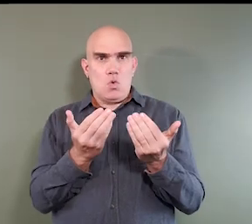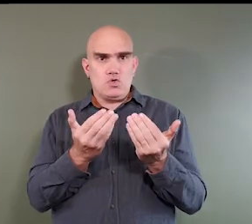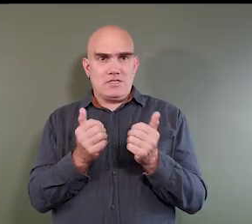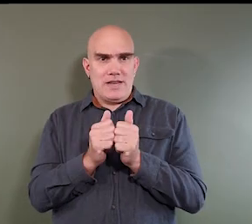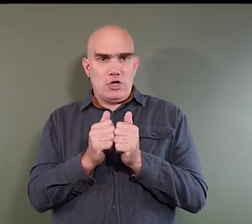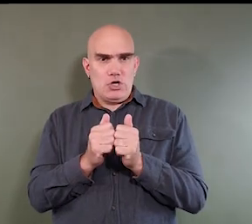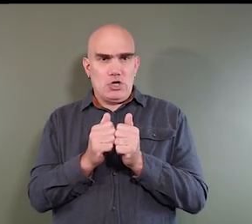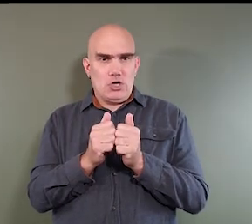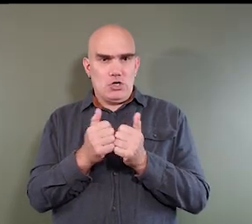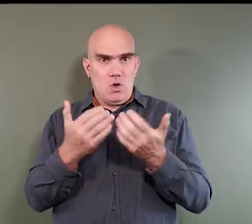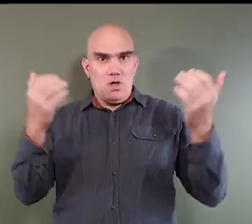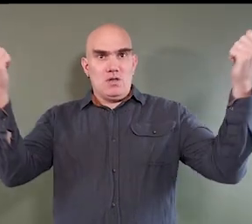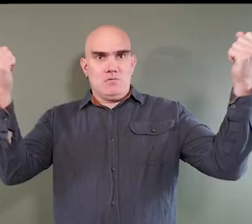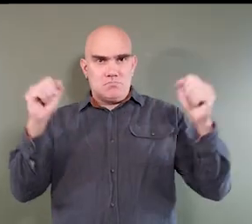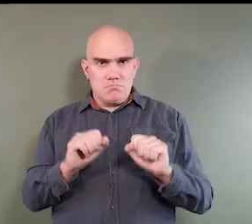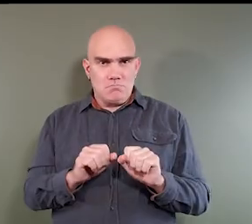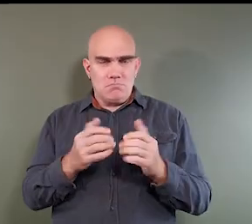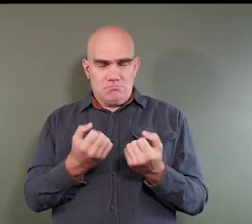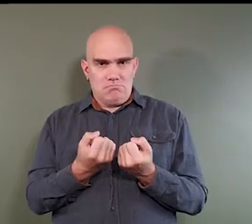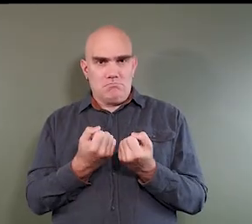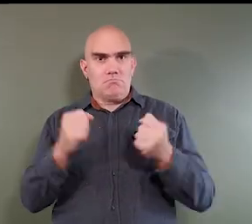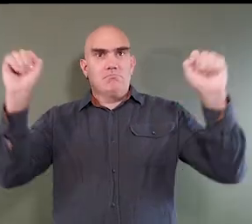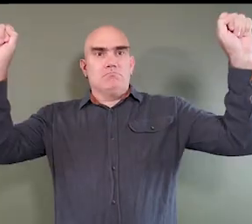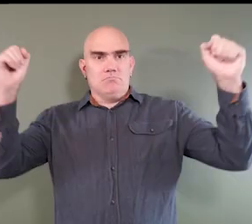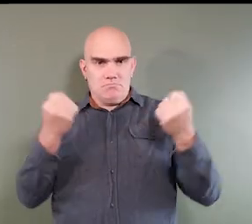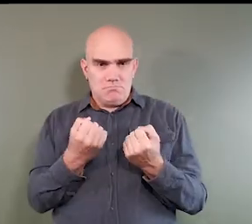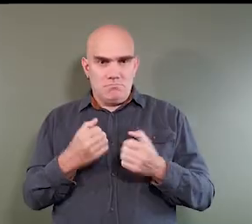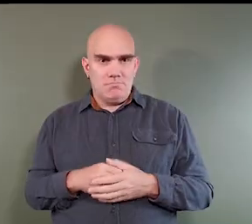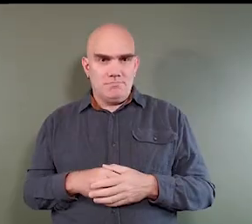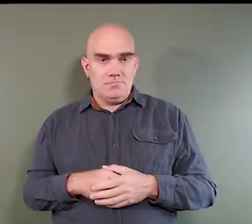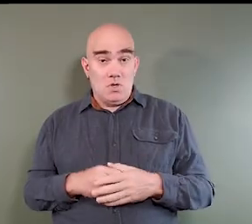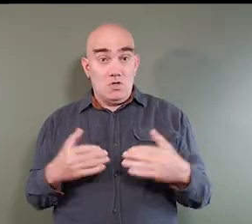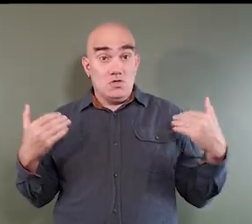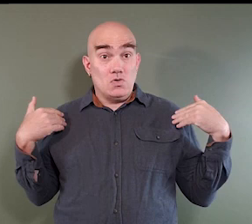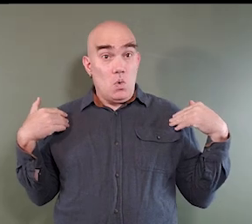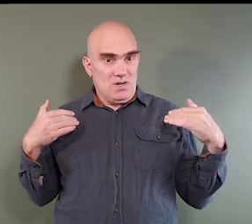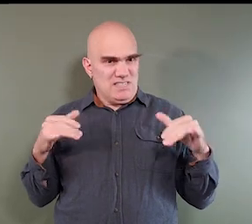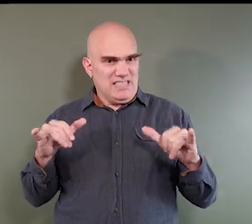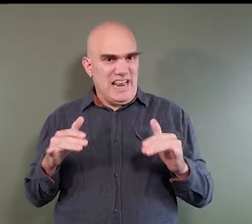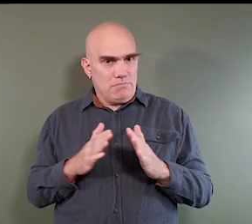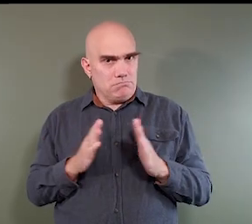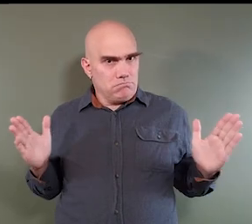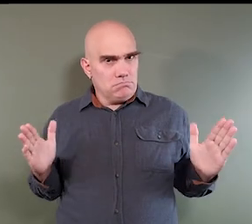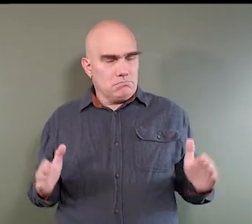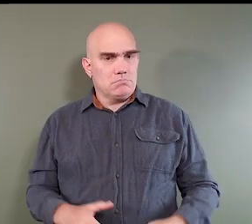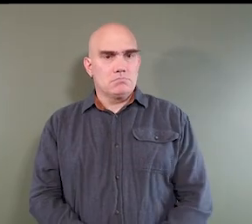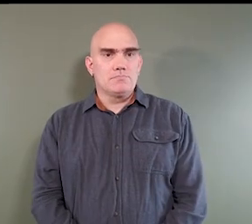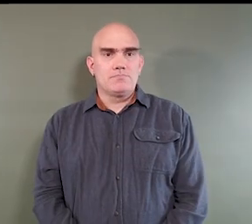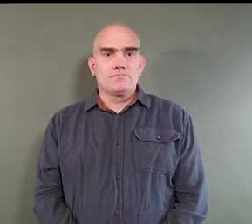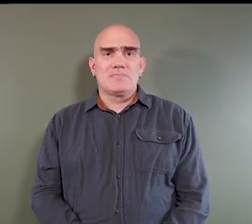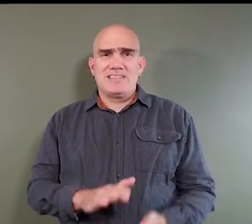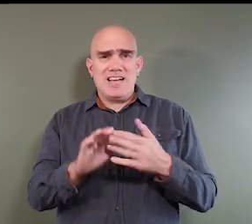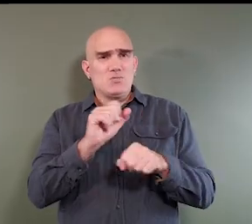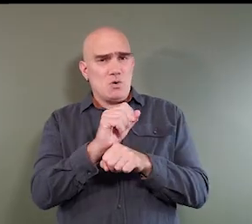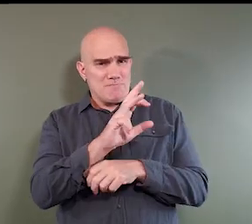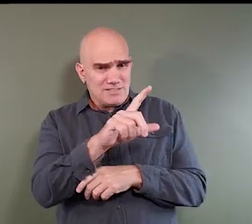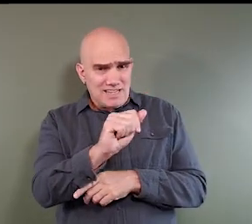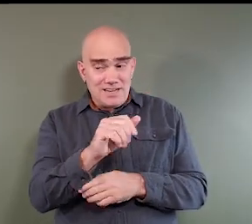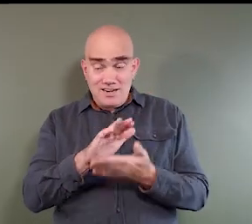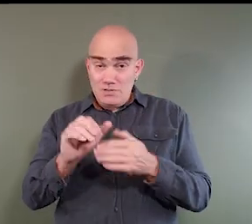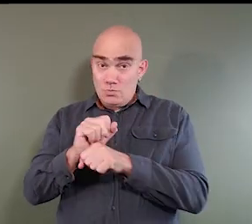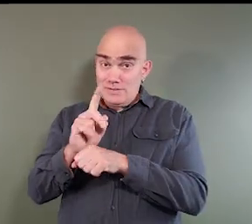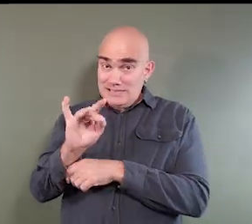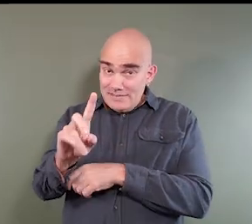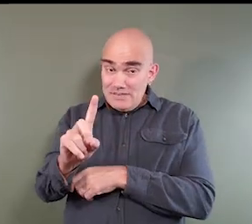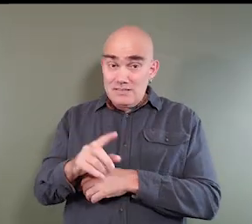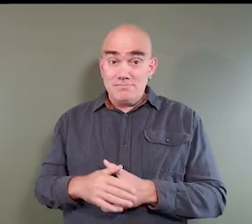closer together. And then as she goes out, those shoulders stay shoulder width apart. Nice work, Marcela. Nice